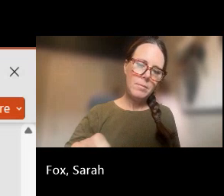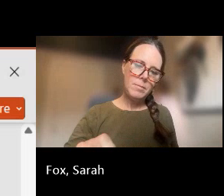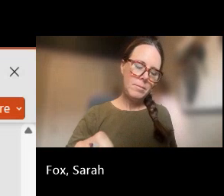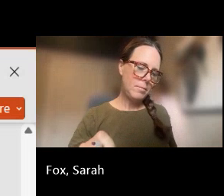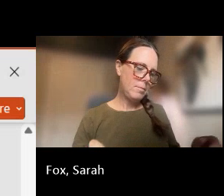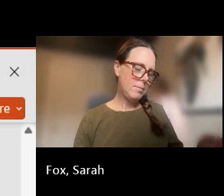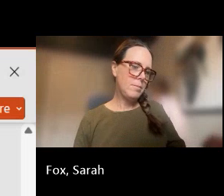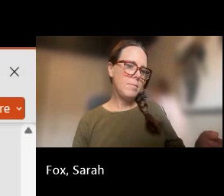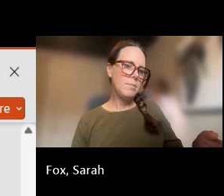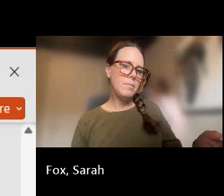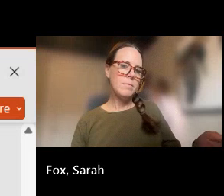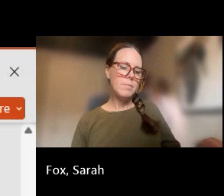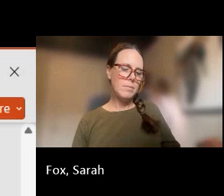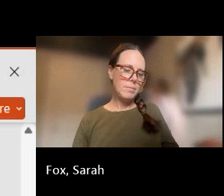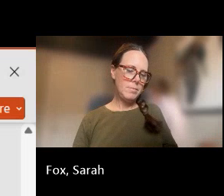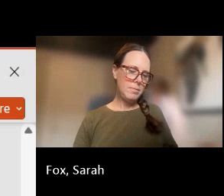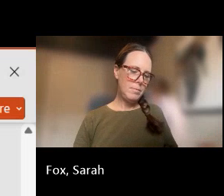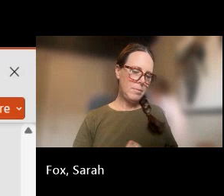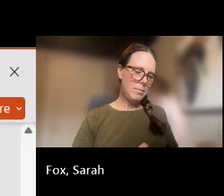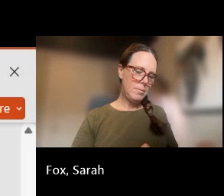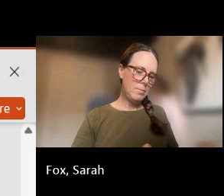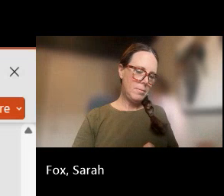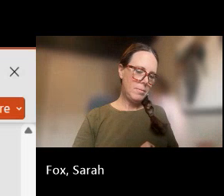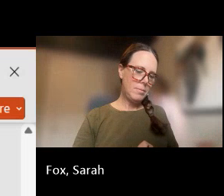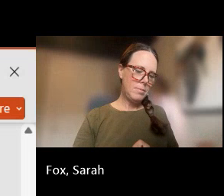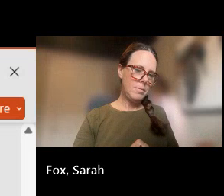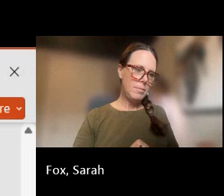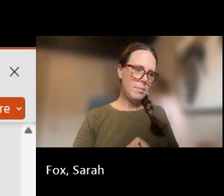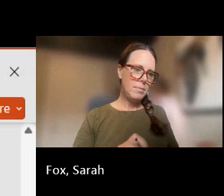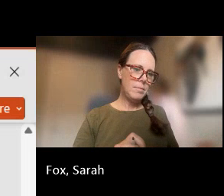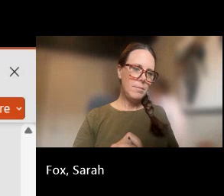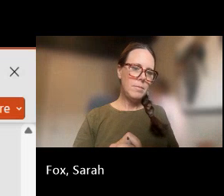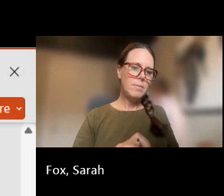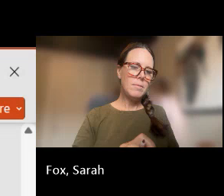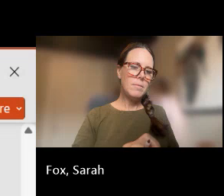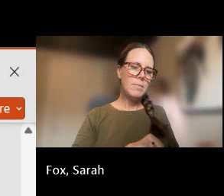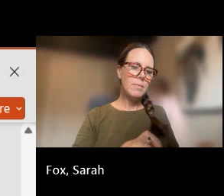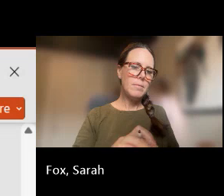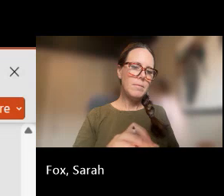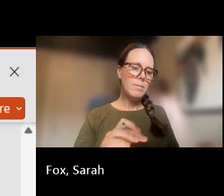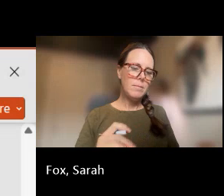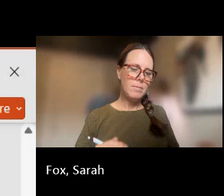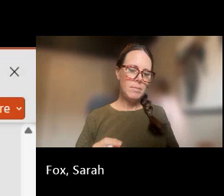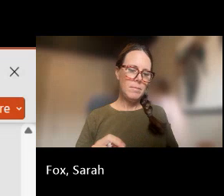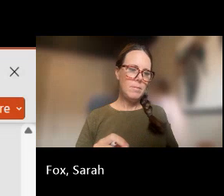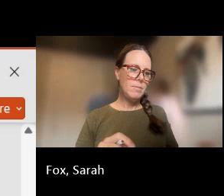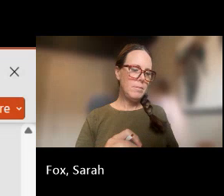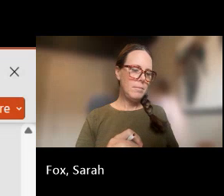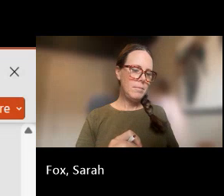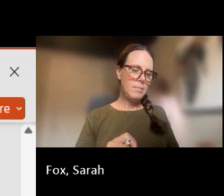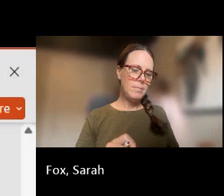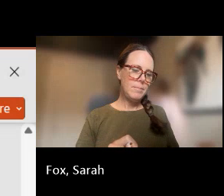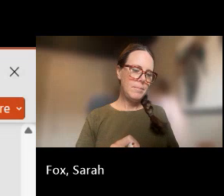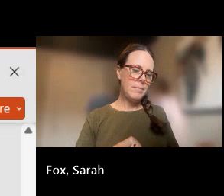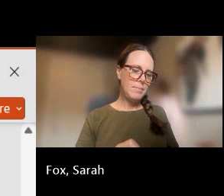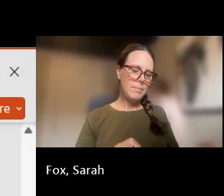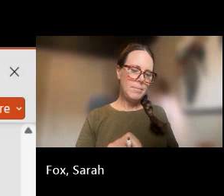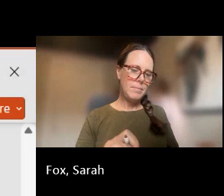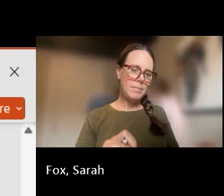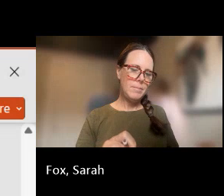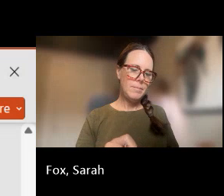to add to there? I think the only thing I would add is, when we get to the next